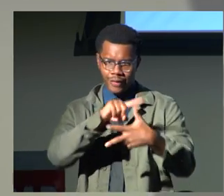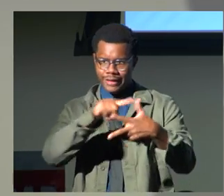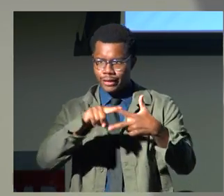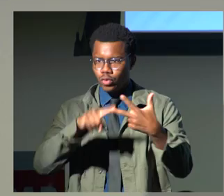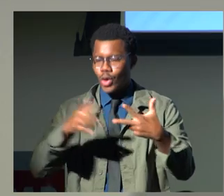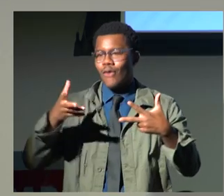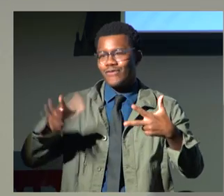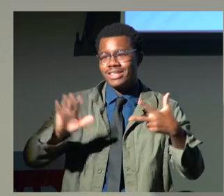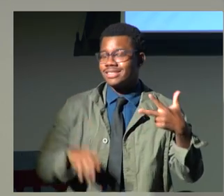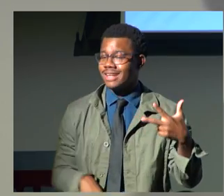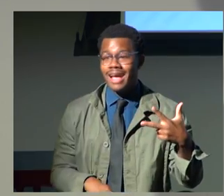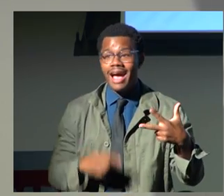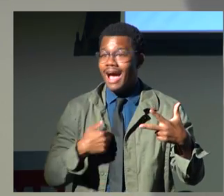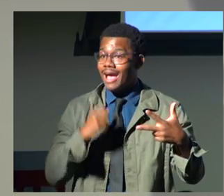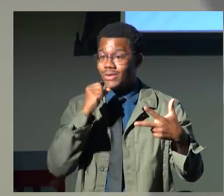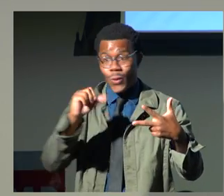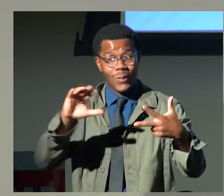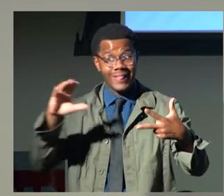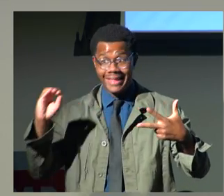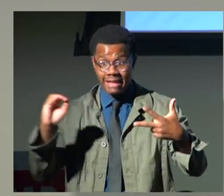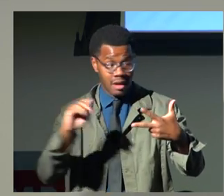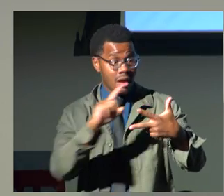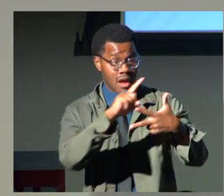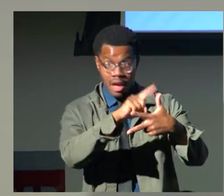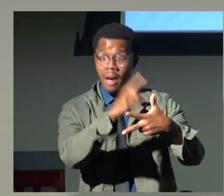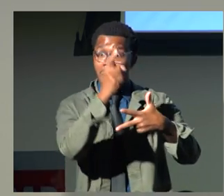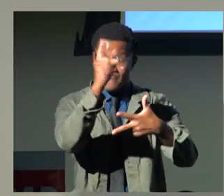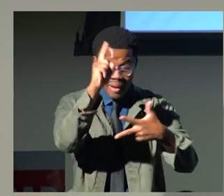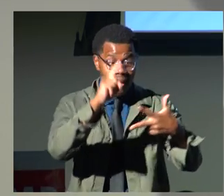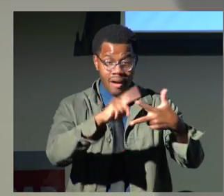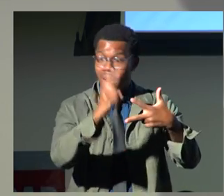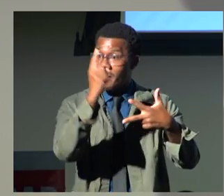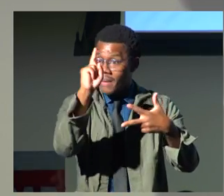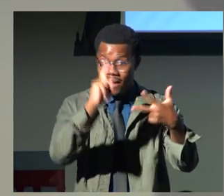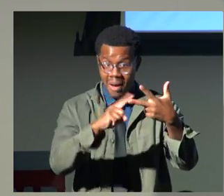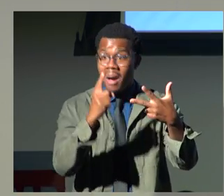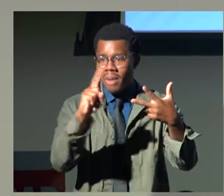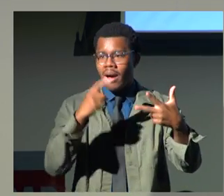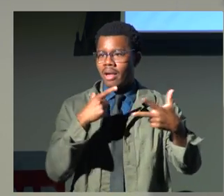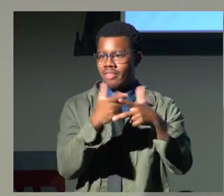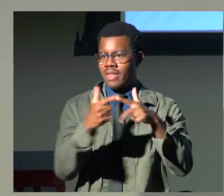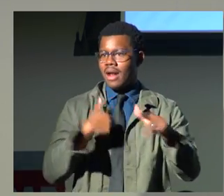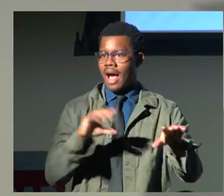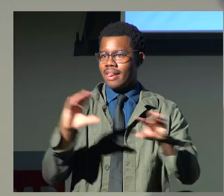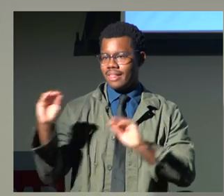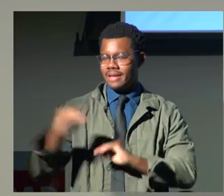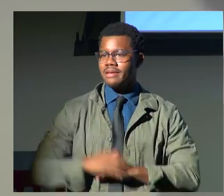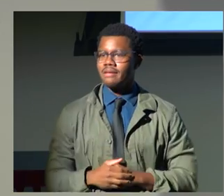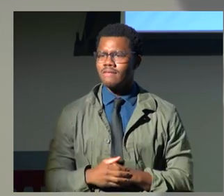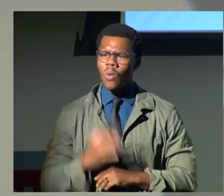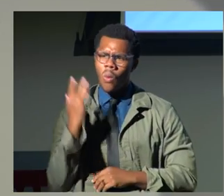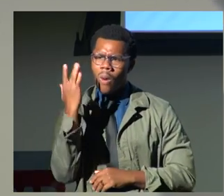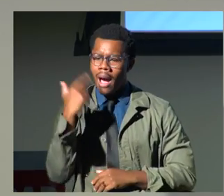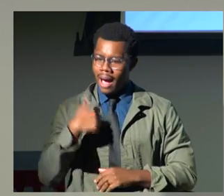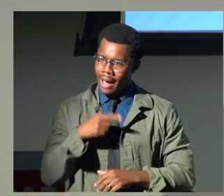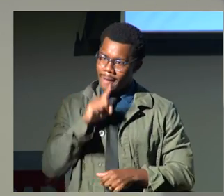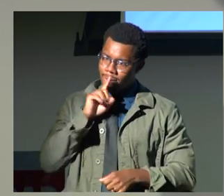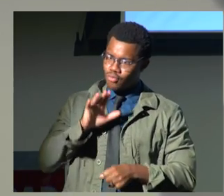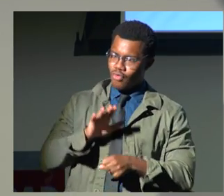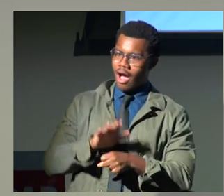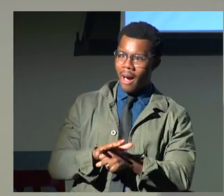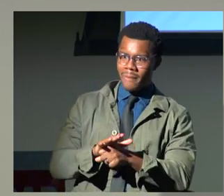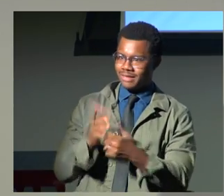leave until the goals are met. Because I am not going to break a promise with me. I'm not doing